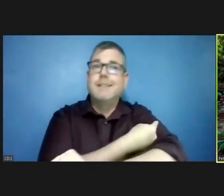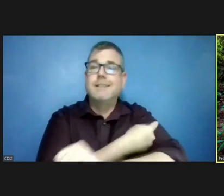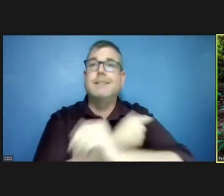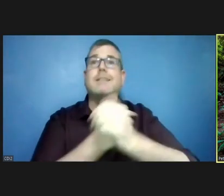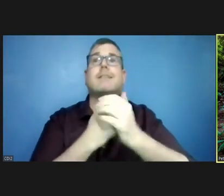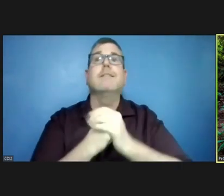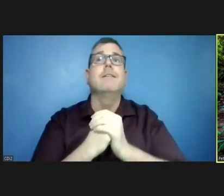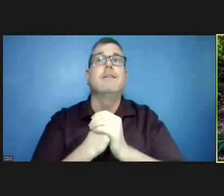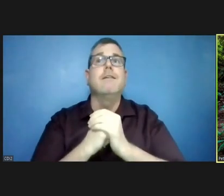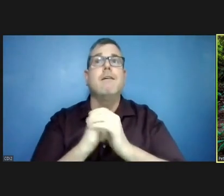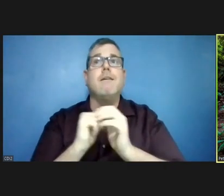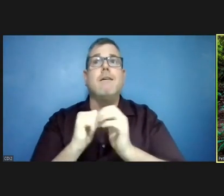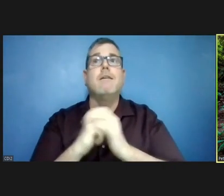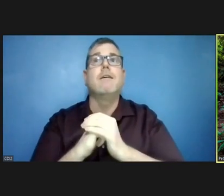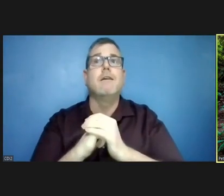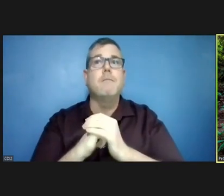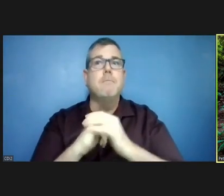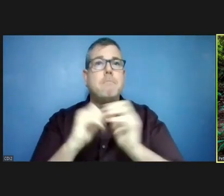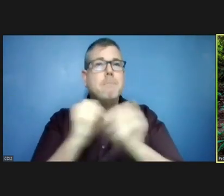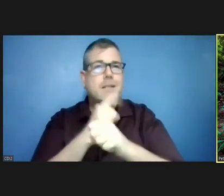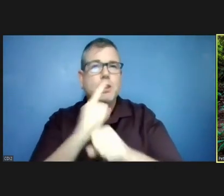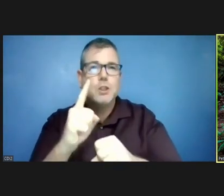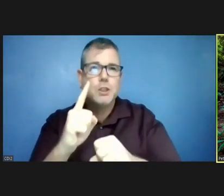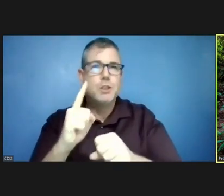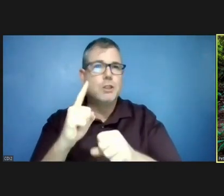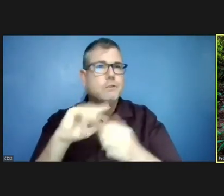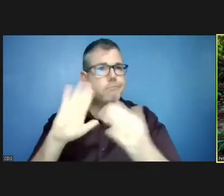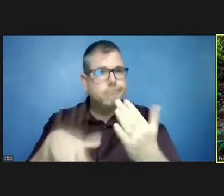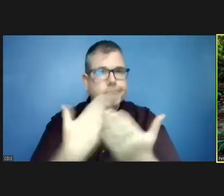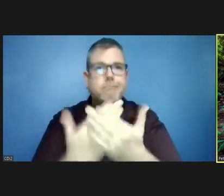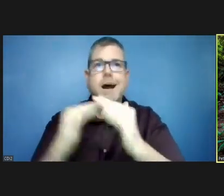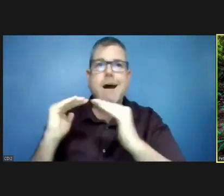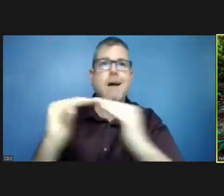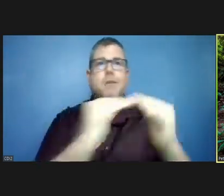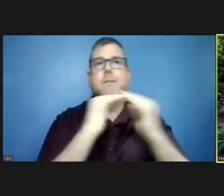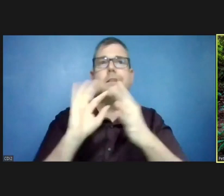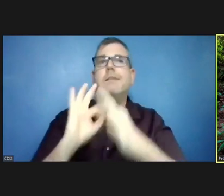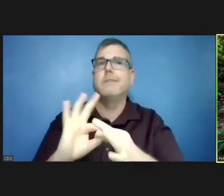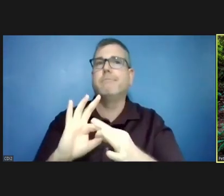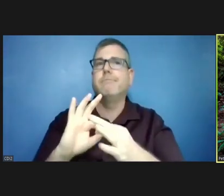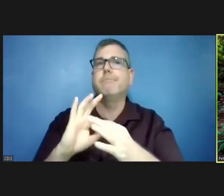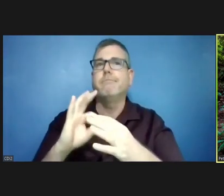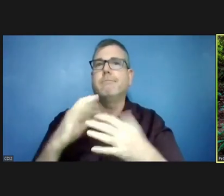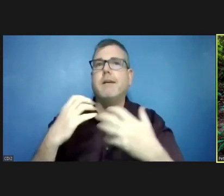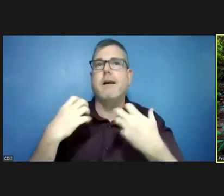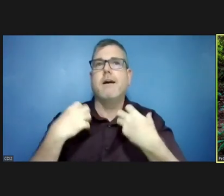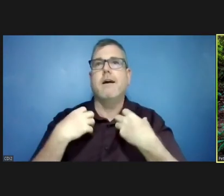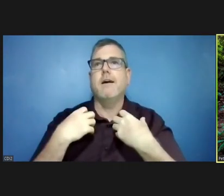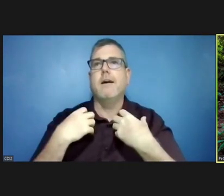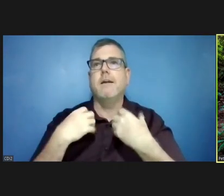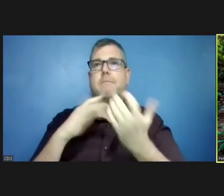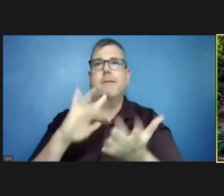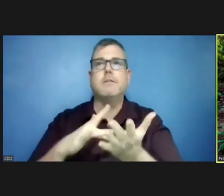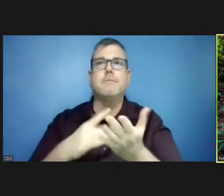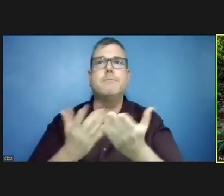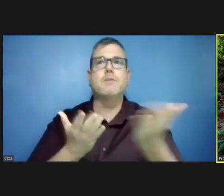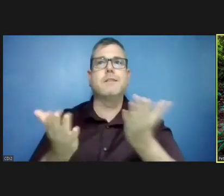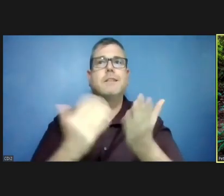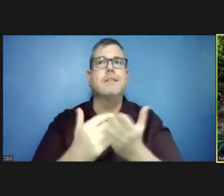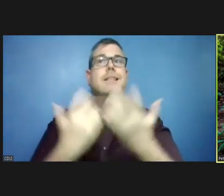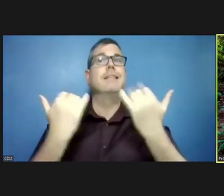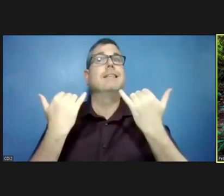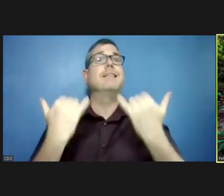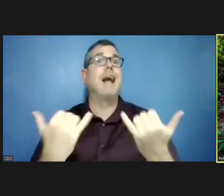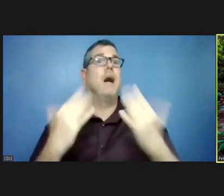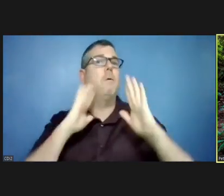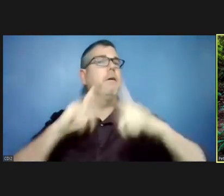accessible. Okay, so now we are going to take a few questions. For those of you, we only